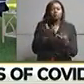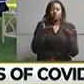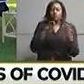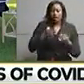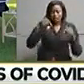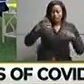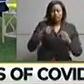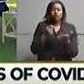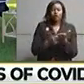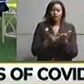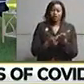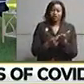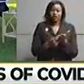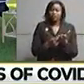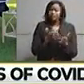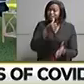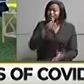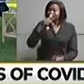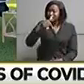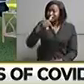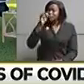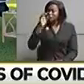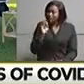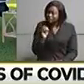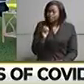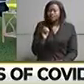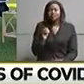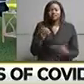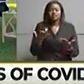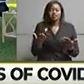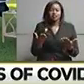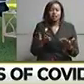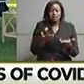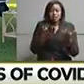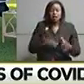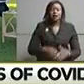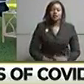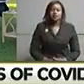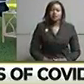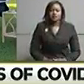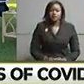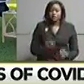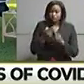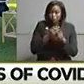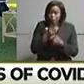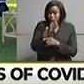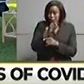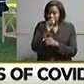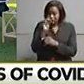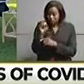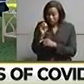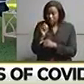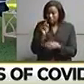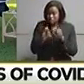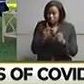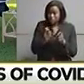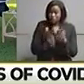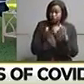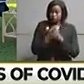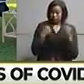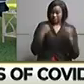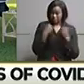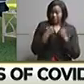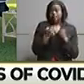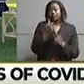Uganda. Out of 100 people infected, 67 would die.